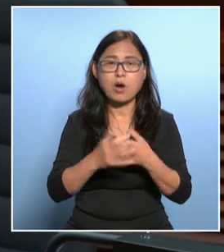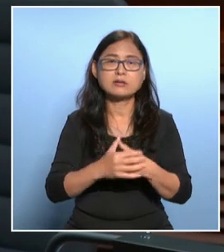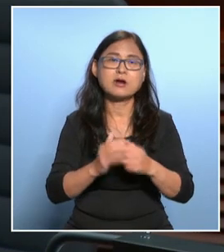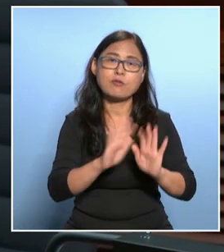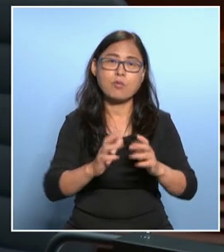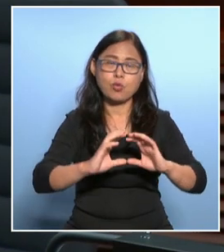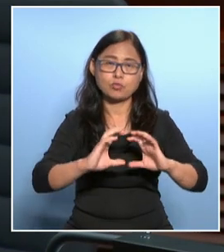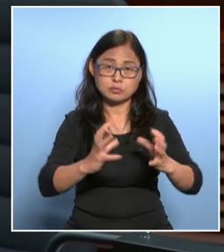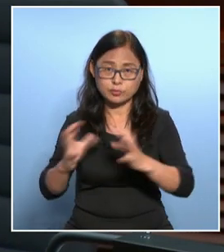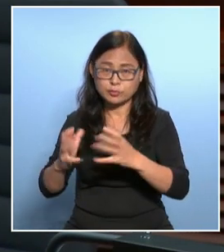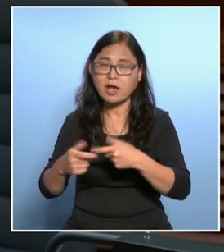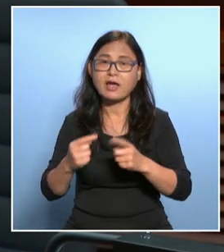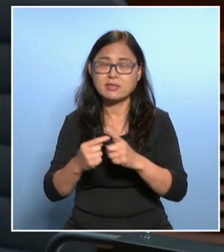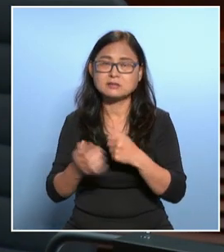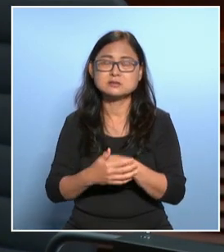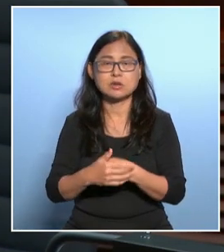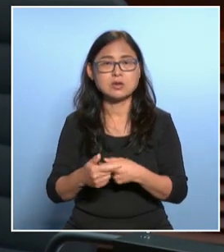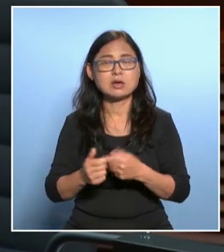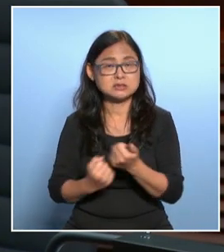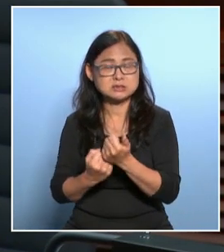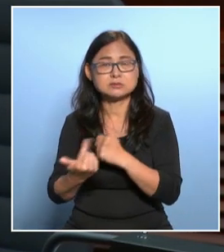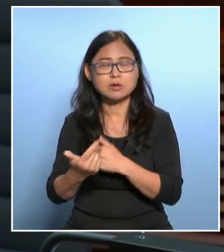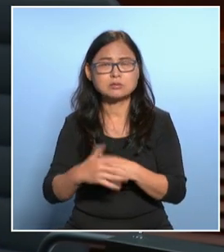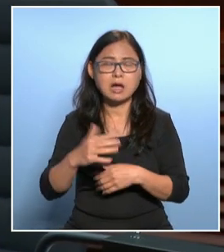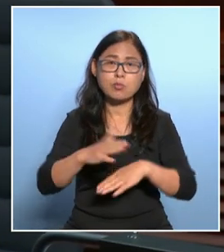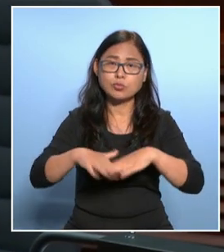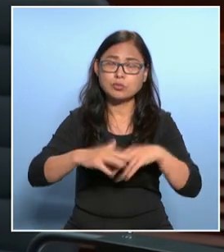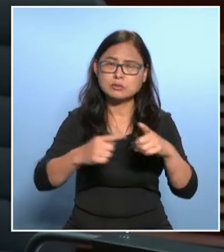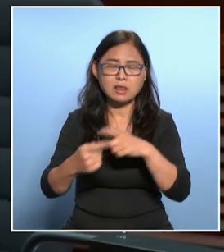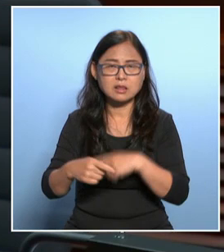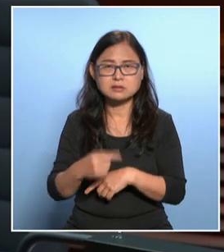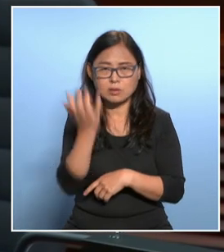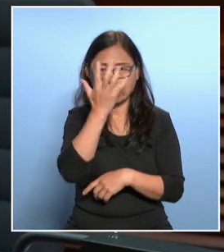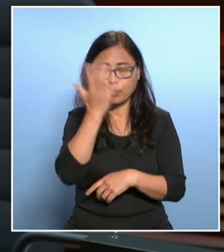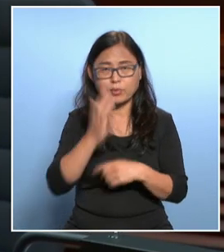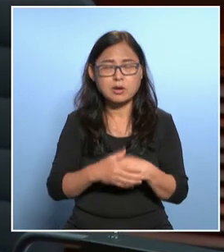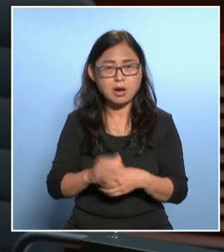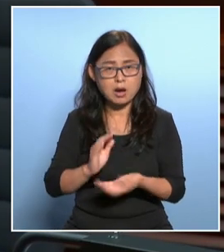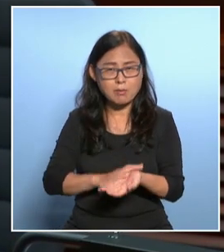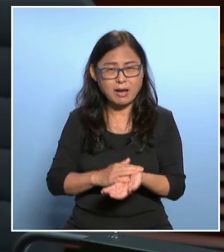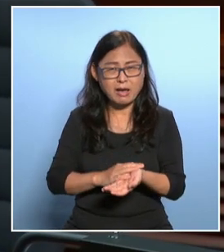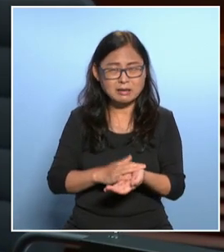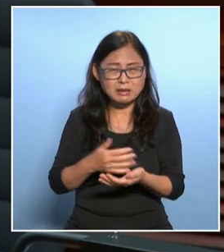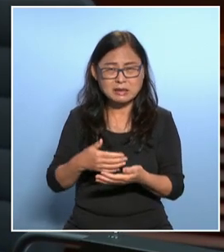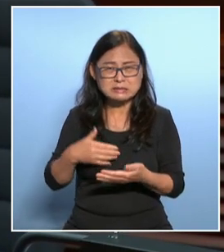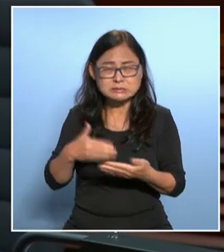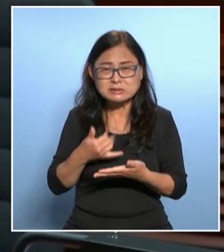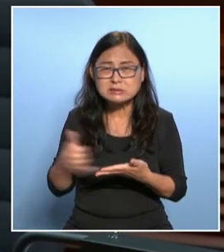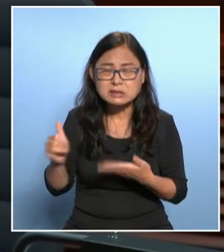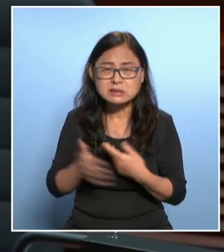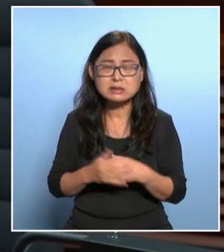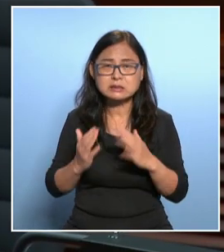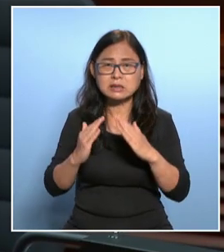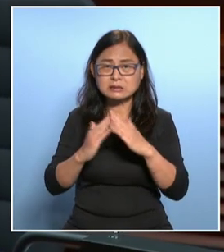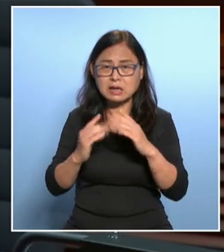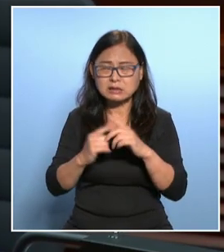support. There are more in support than against. The general public probably wouldn't understand this very well. When the